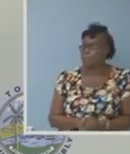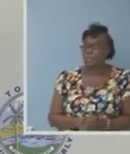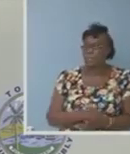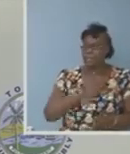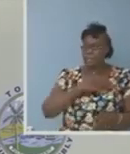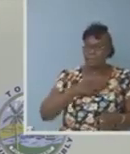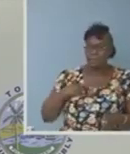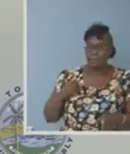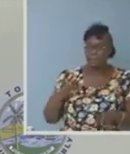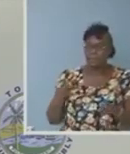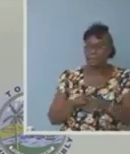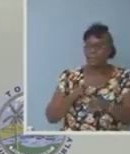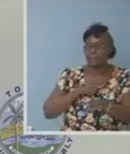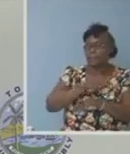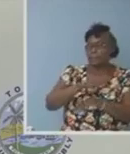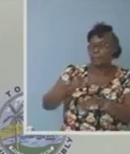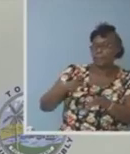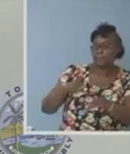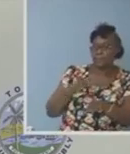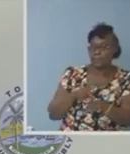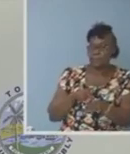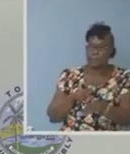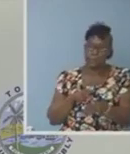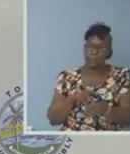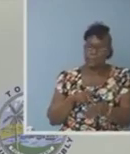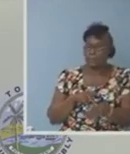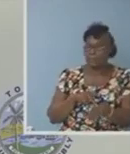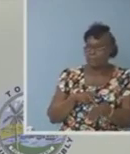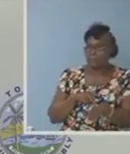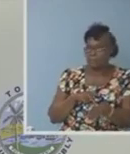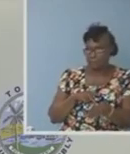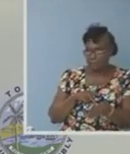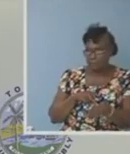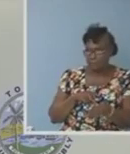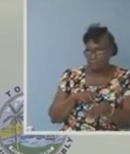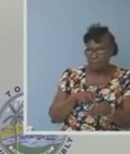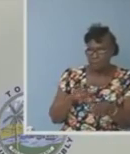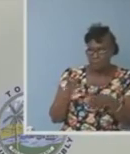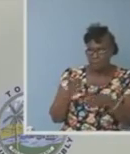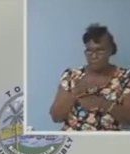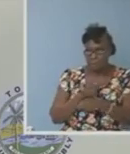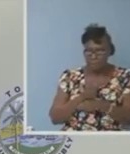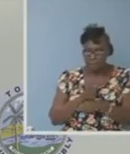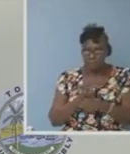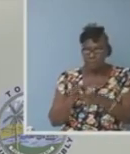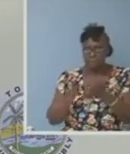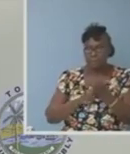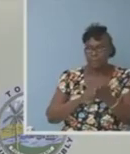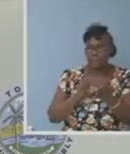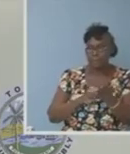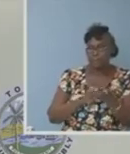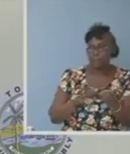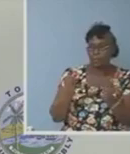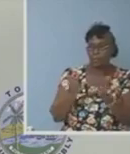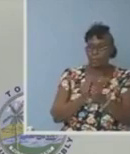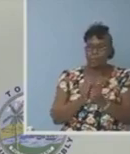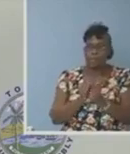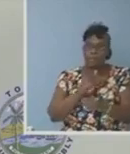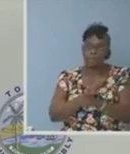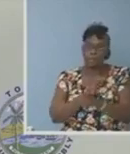principals, and we advised them to hold discussions with the members of their staff as